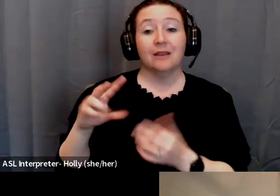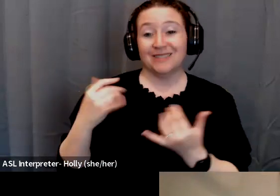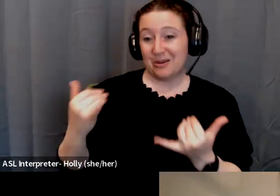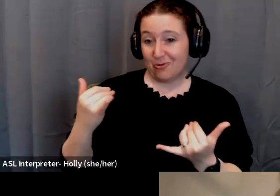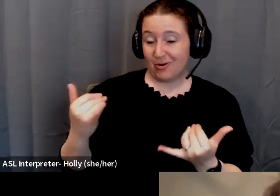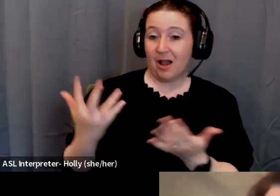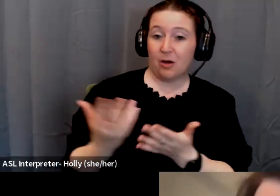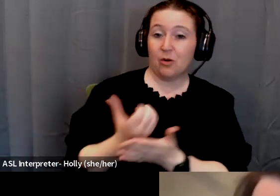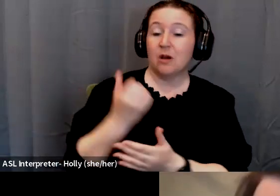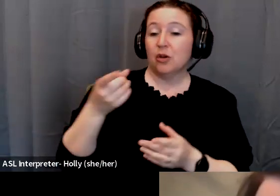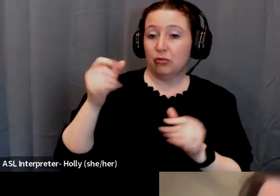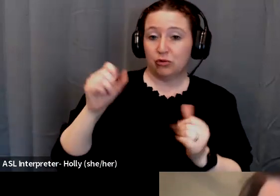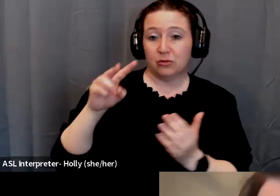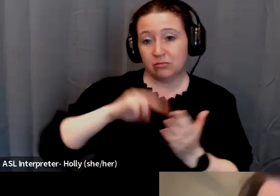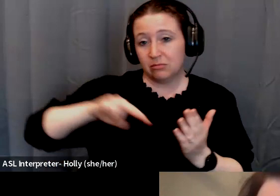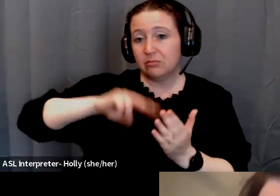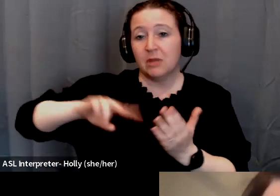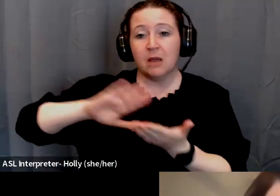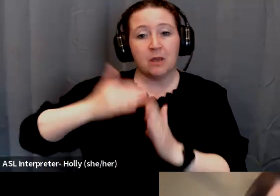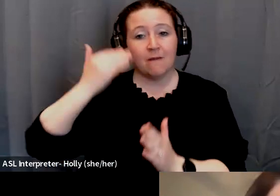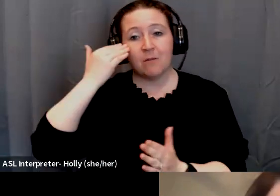familiarize yourself with those resolutions,